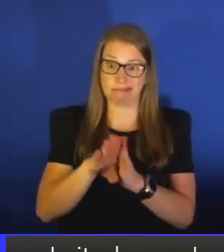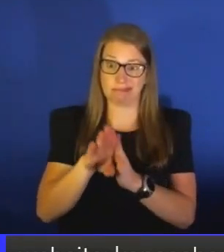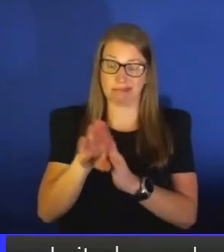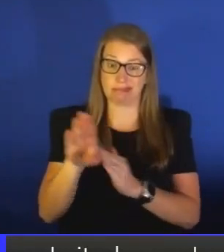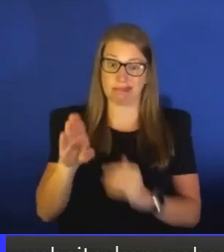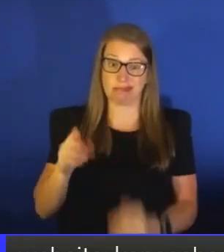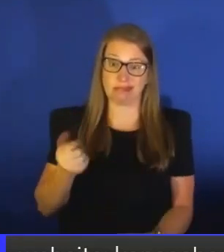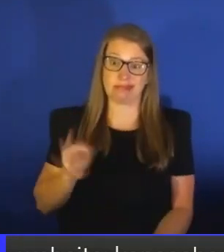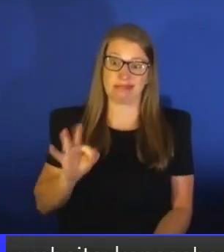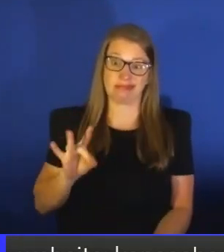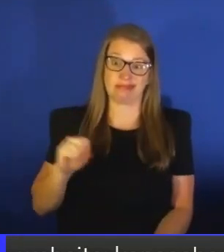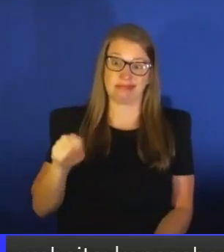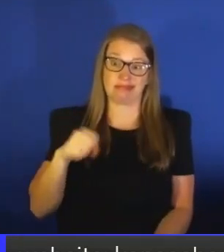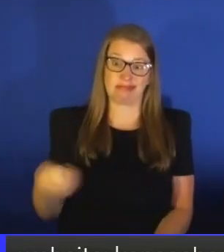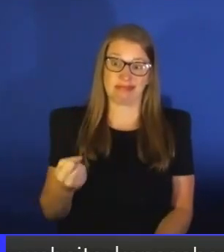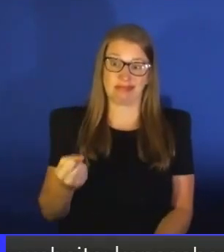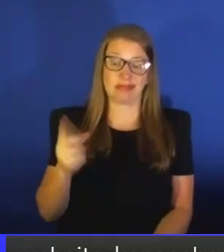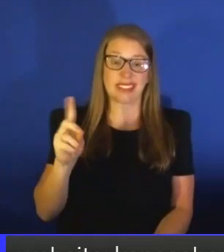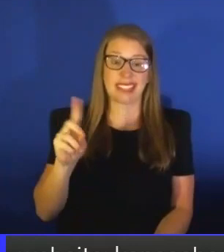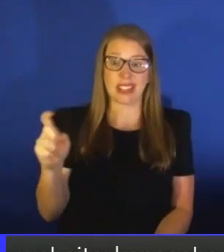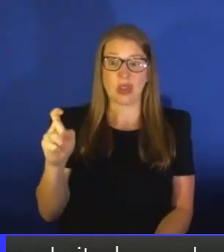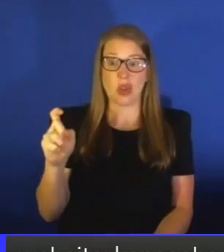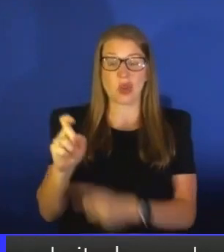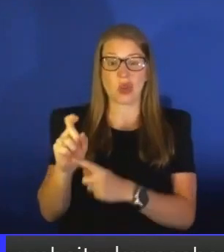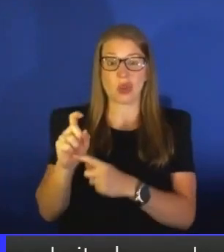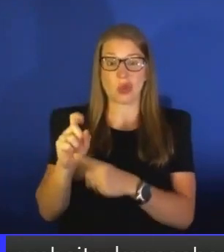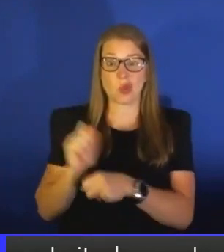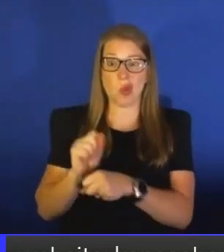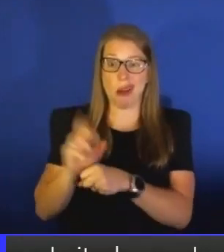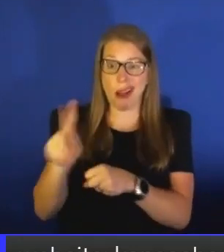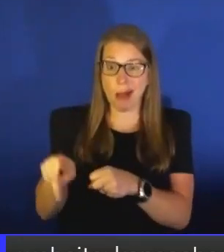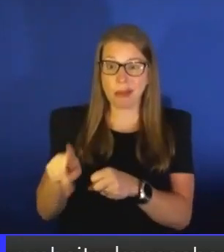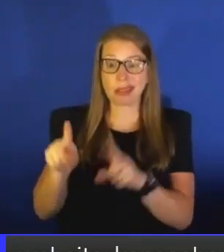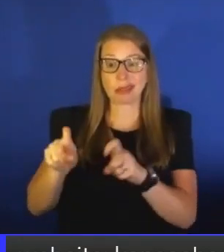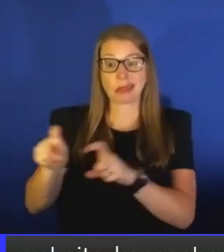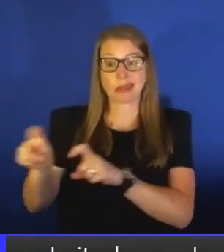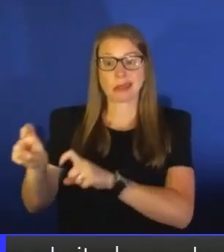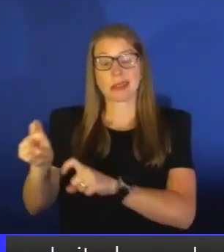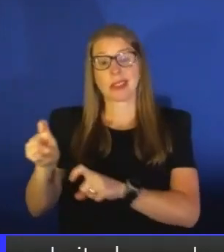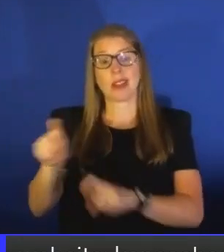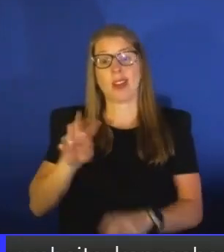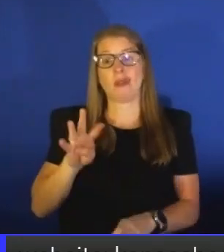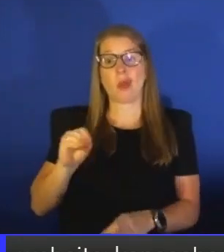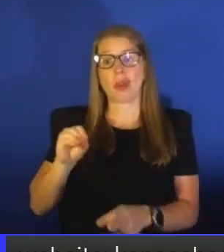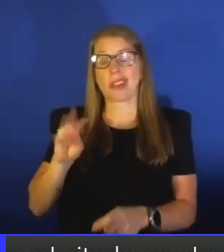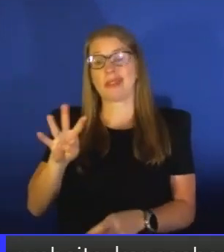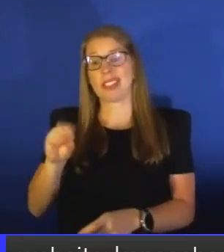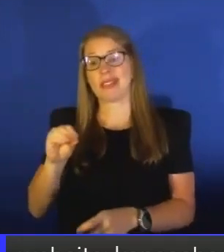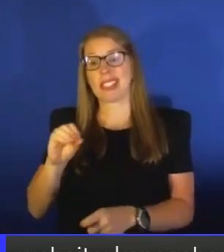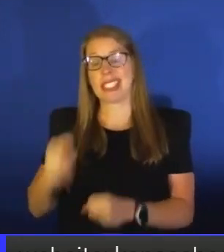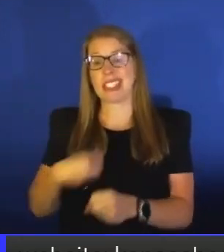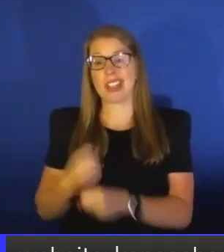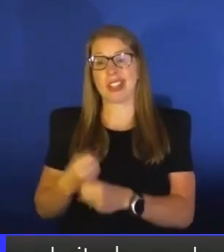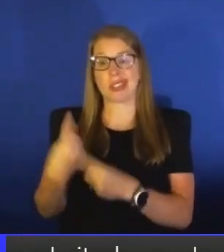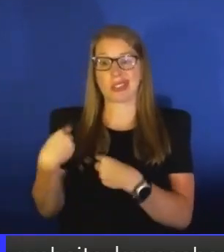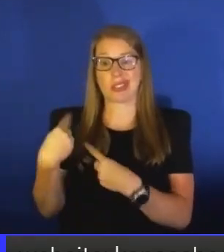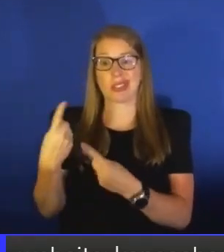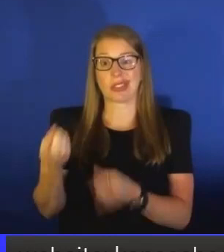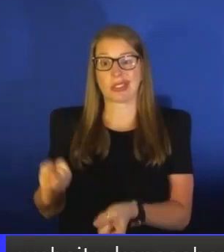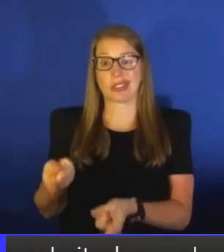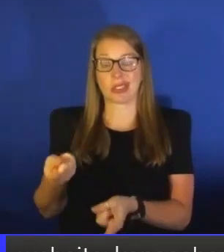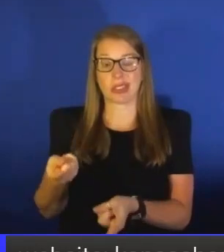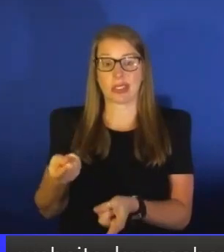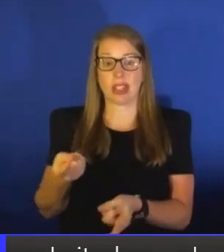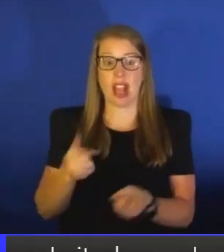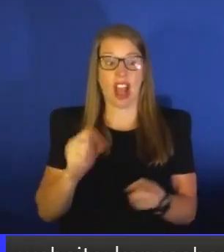of diagnosis, the workup, the testing, all that came about within the last 40, 50 years. Whereas all these other areas of medicine have